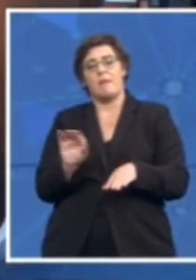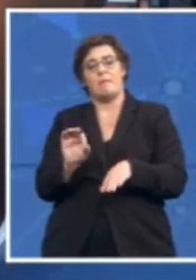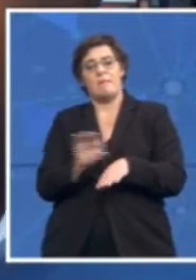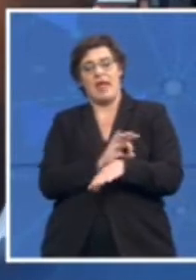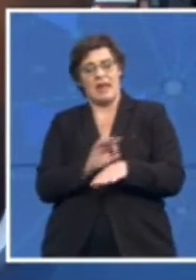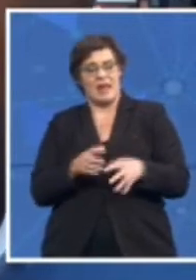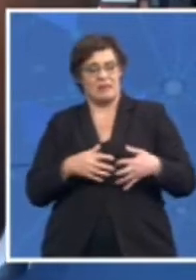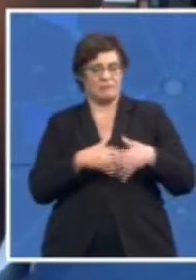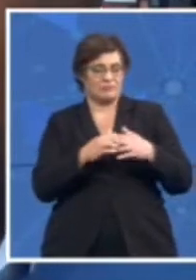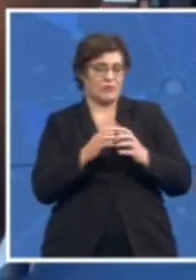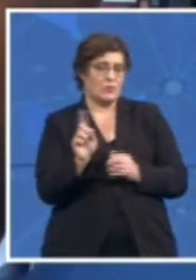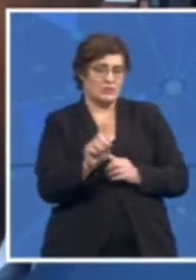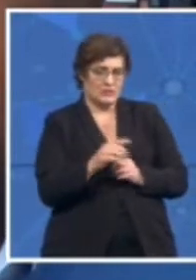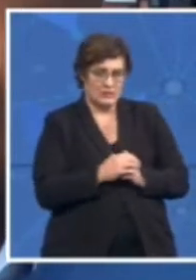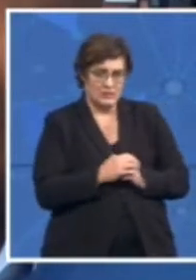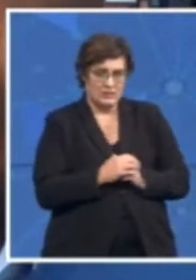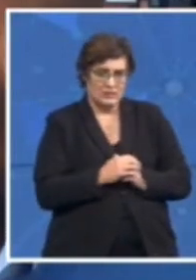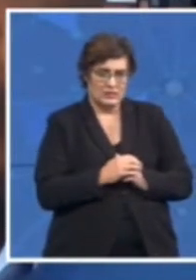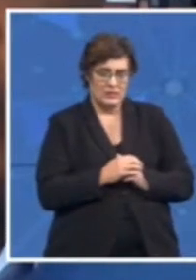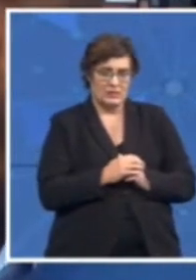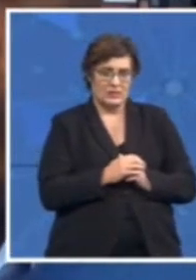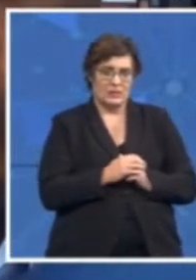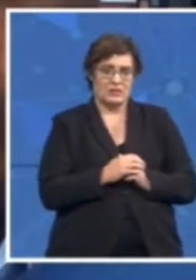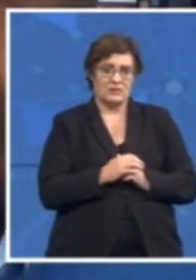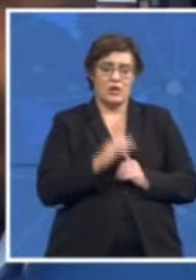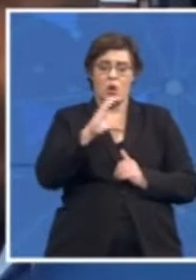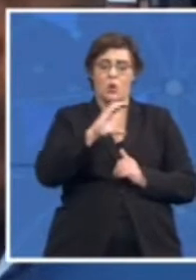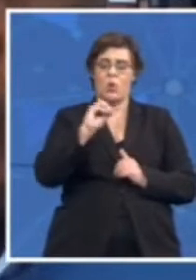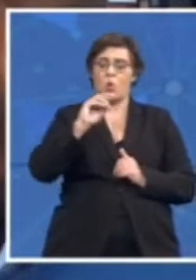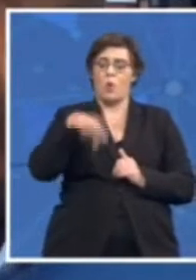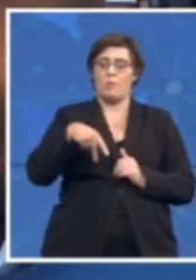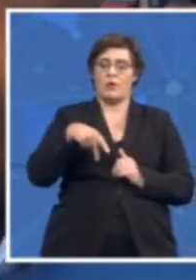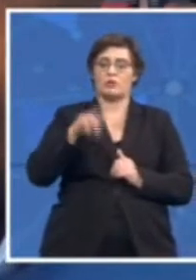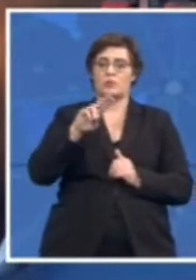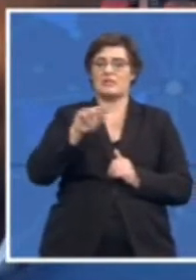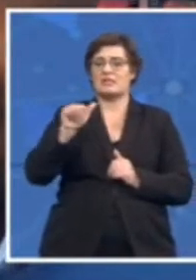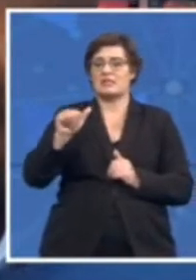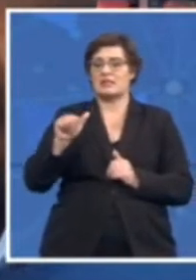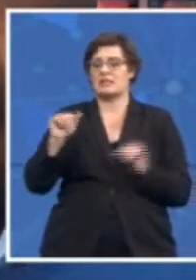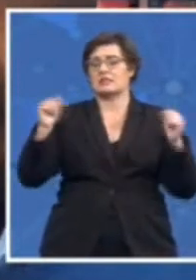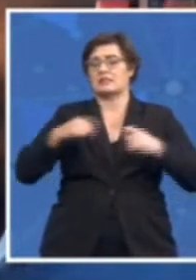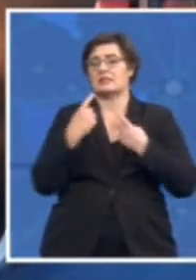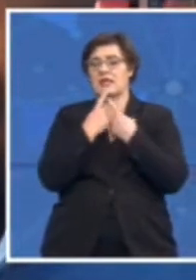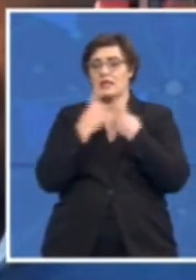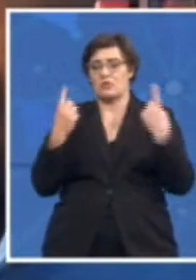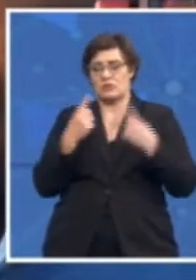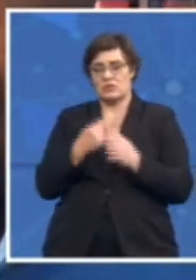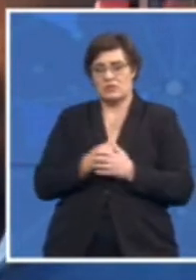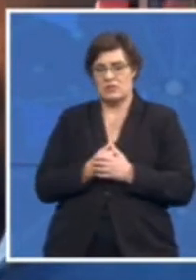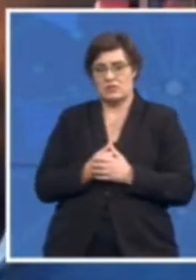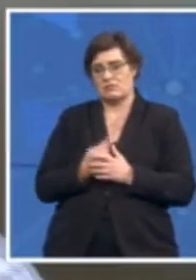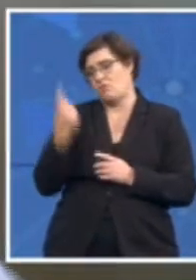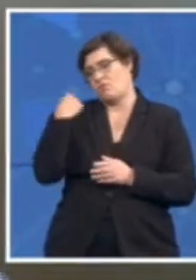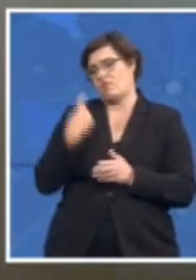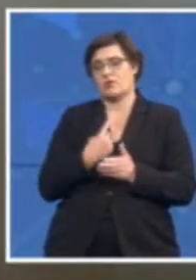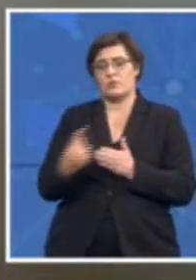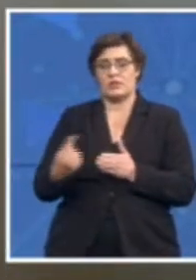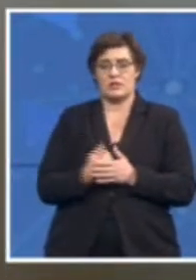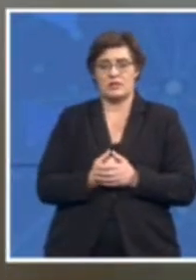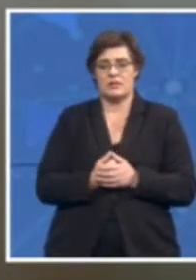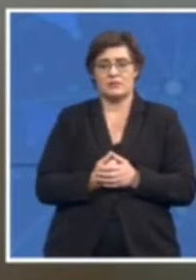the COP26 deal that was announced a week ago. Thank you.